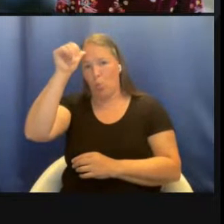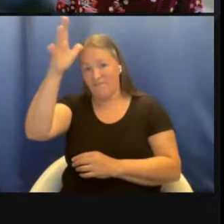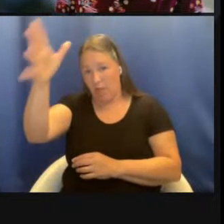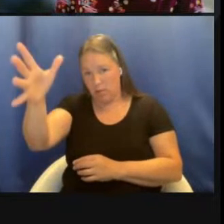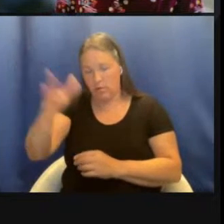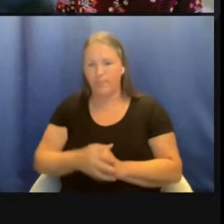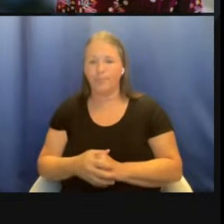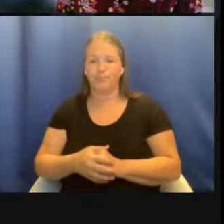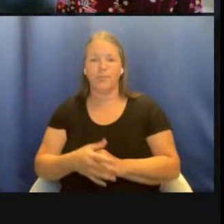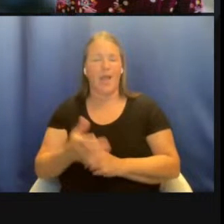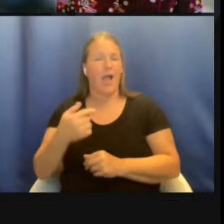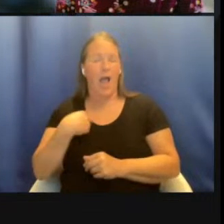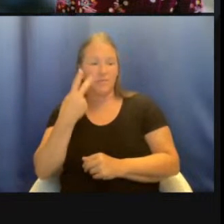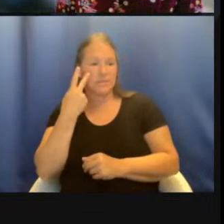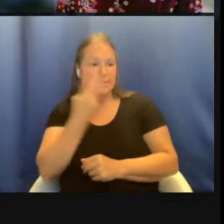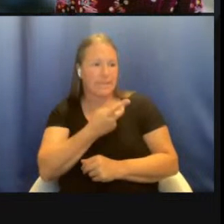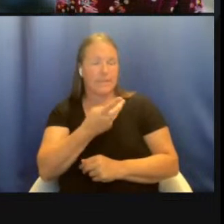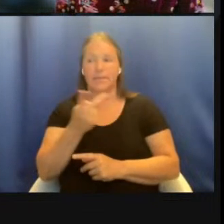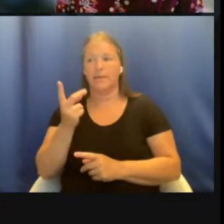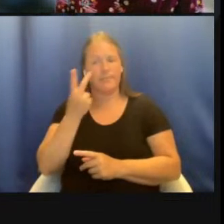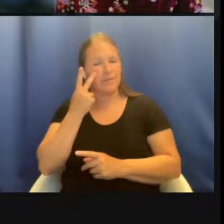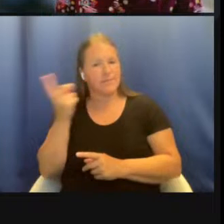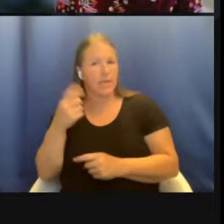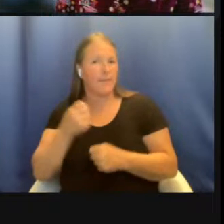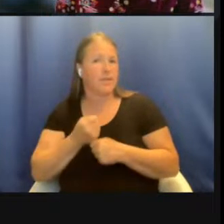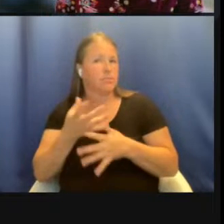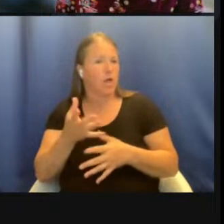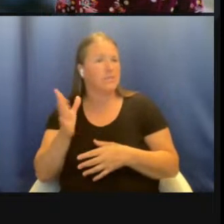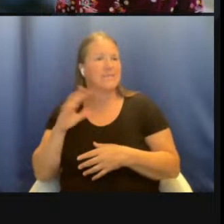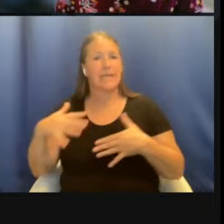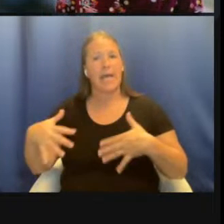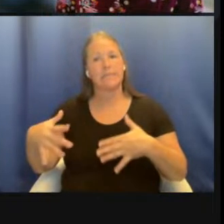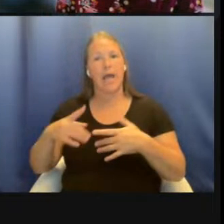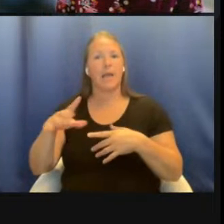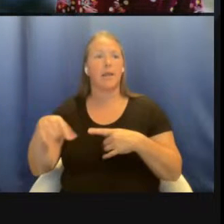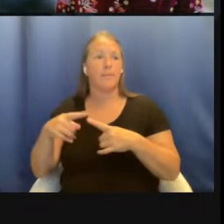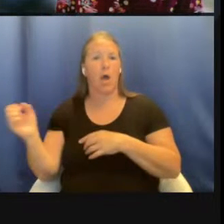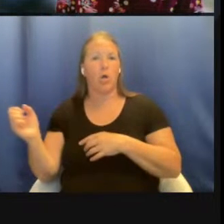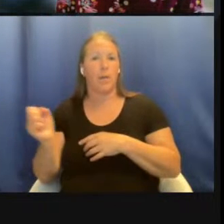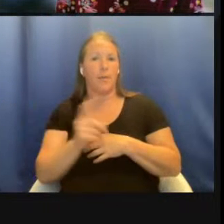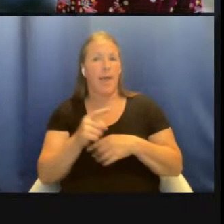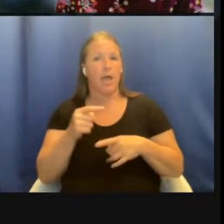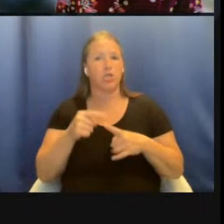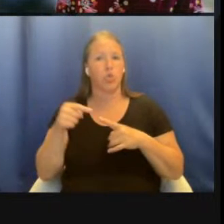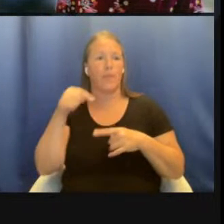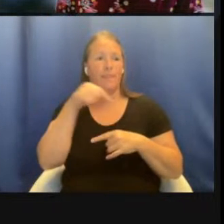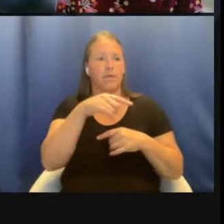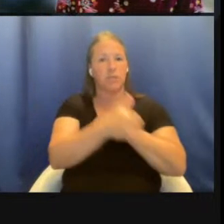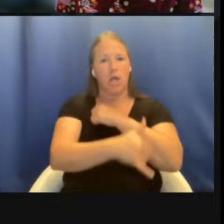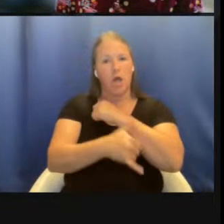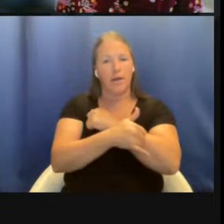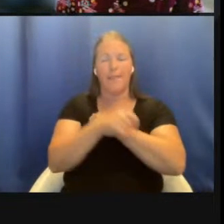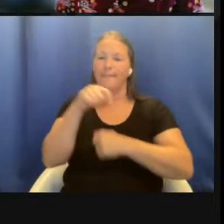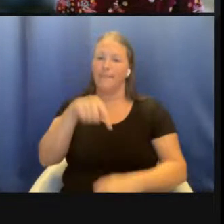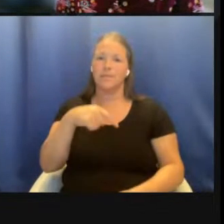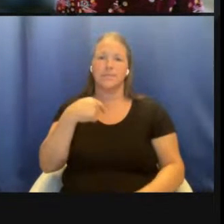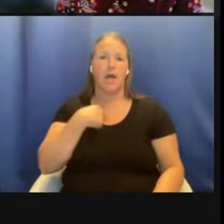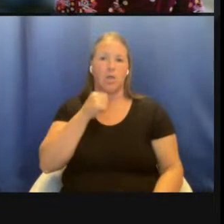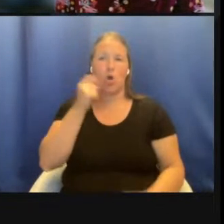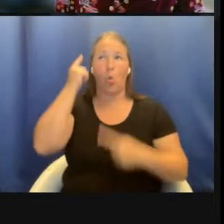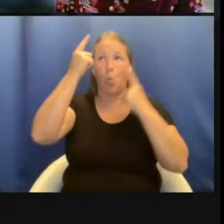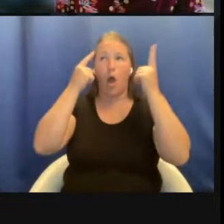anxiety about returning to this country. This I do not wonder at, for no one of any independent spirit could think of living